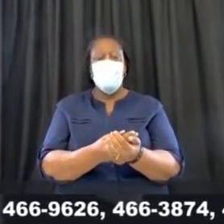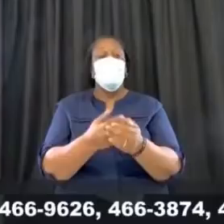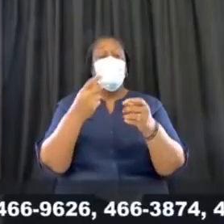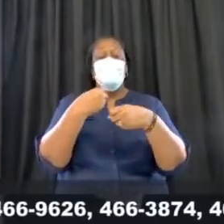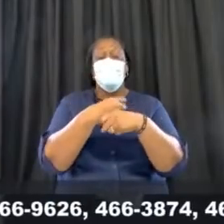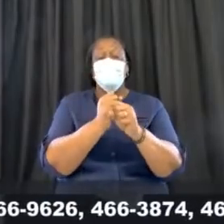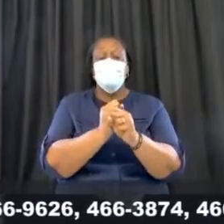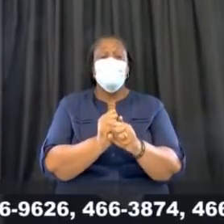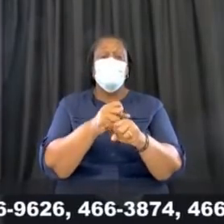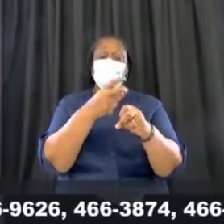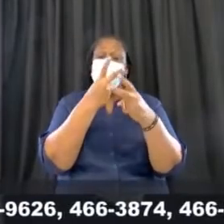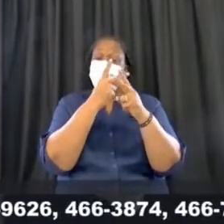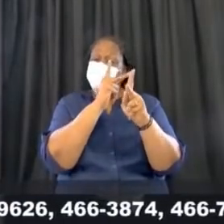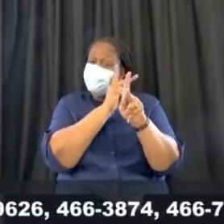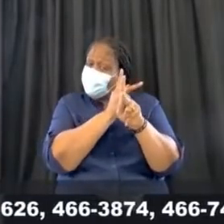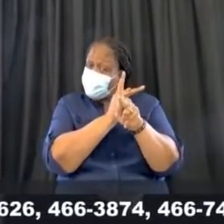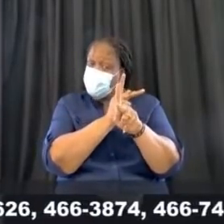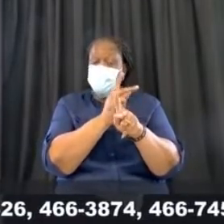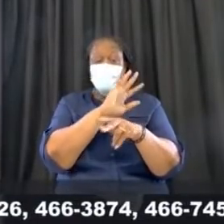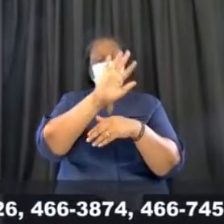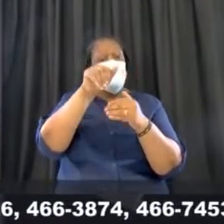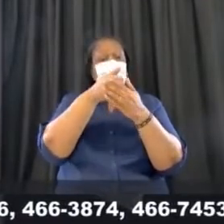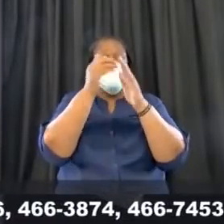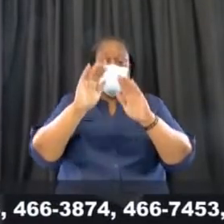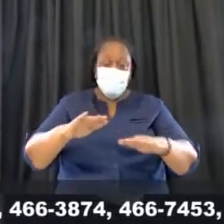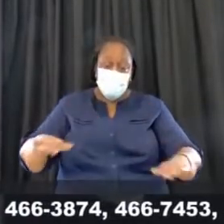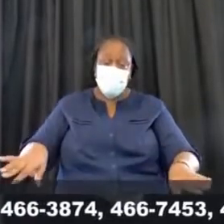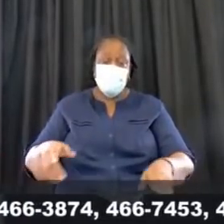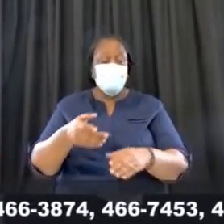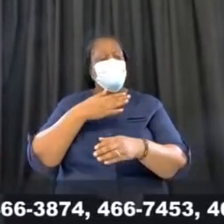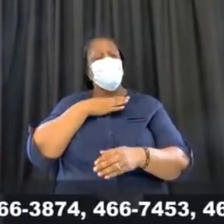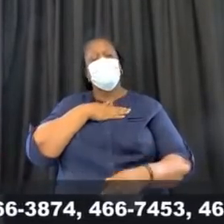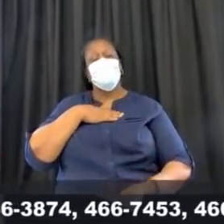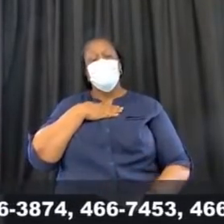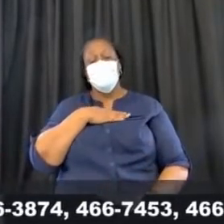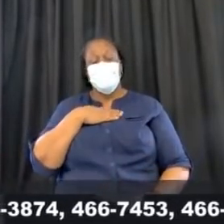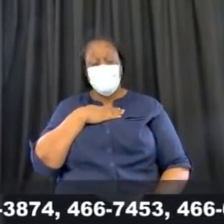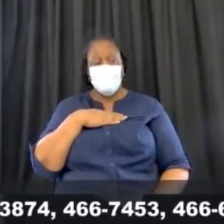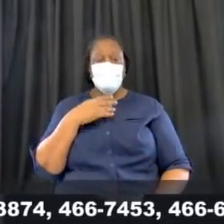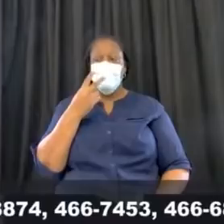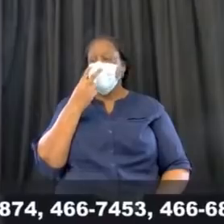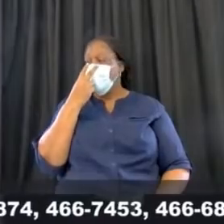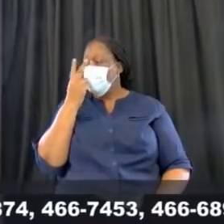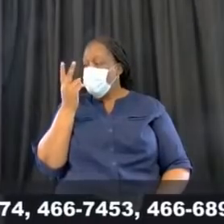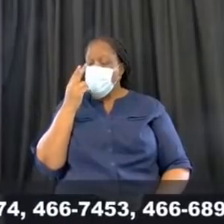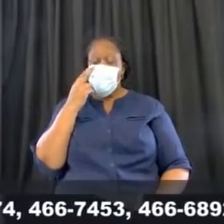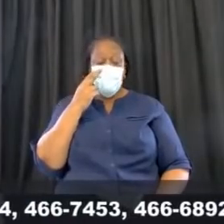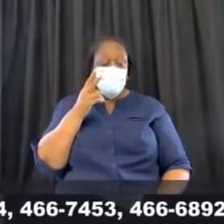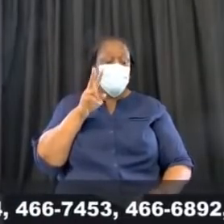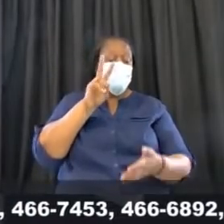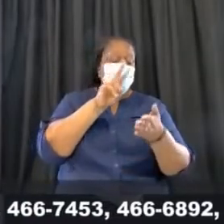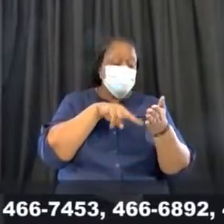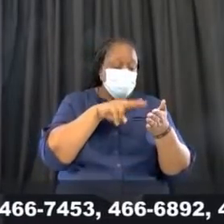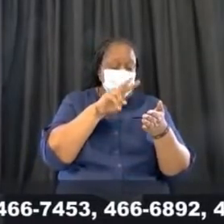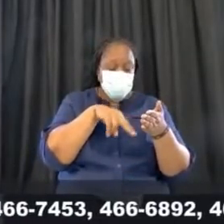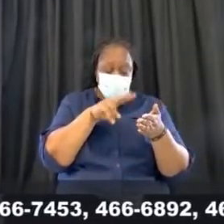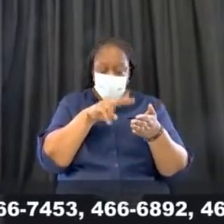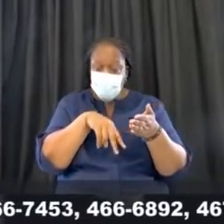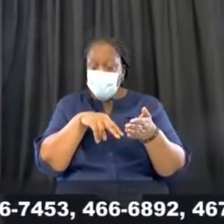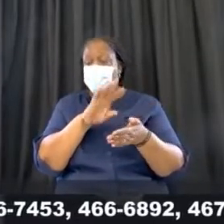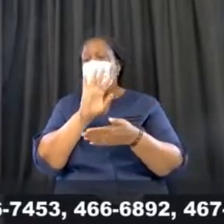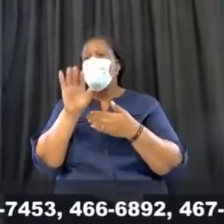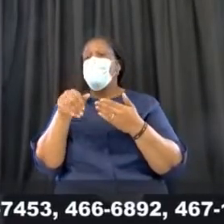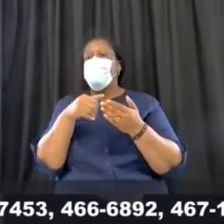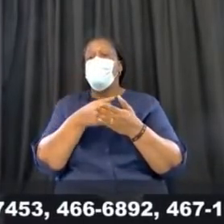safeguard the children of this federation. Please familiarize yourself with the guidelines for the reopening of